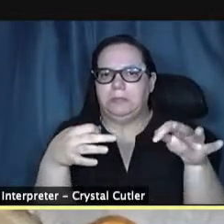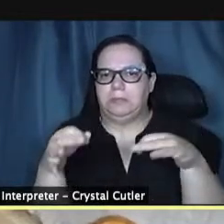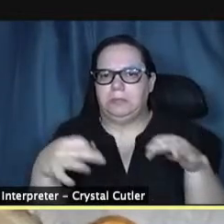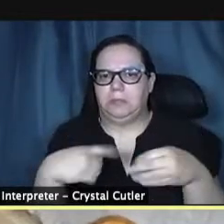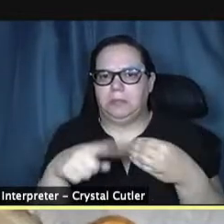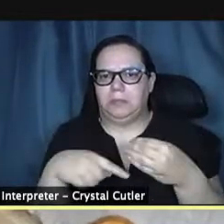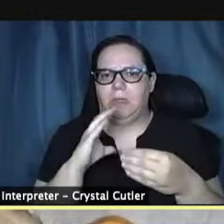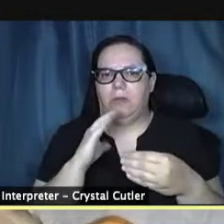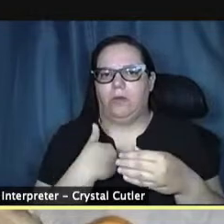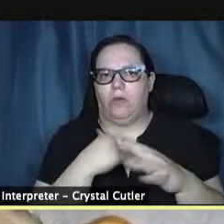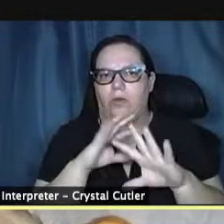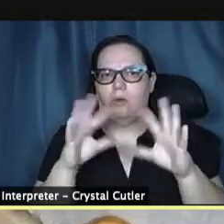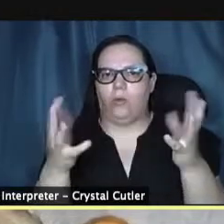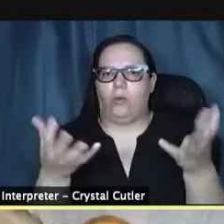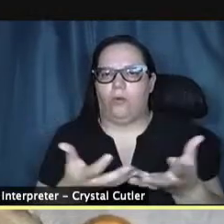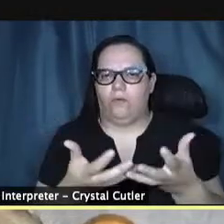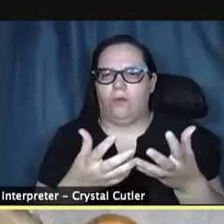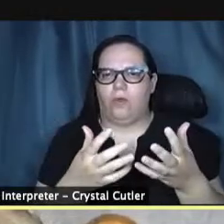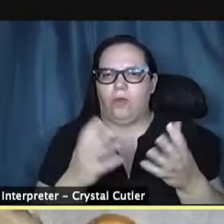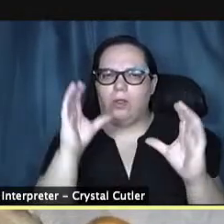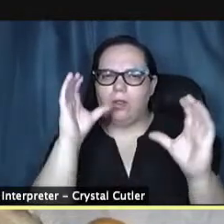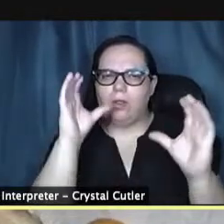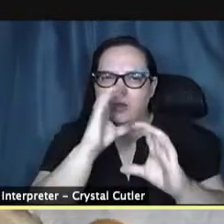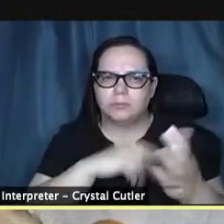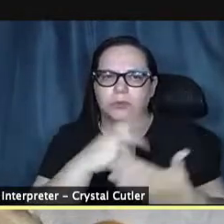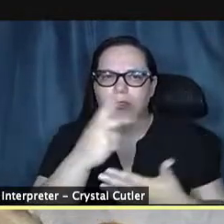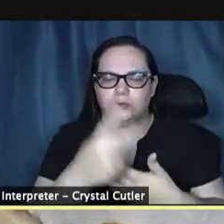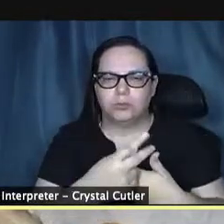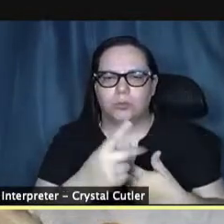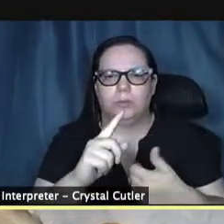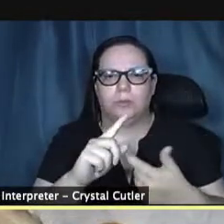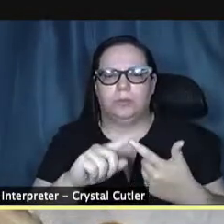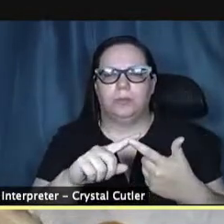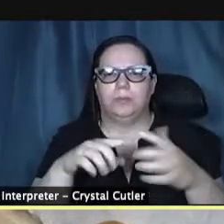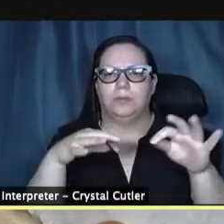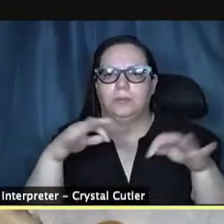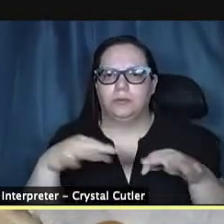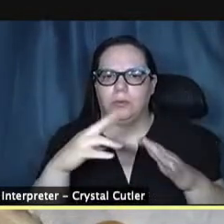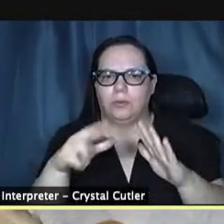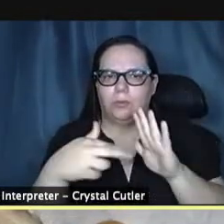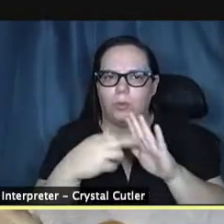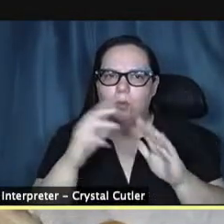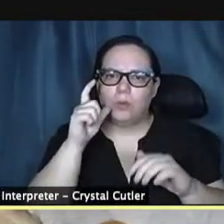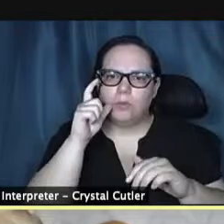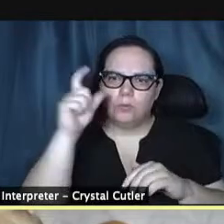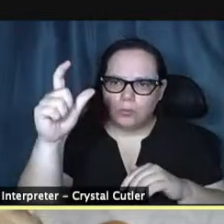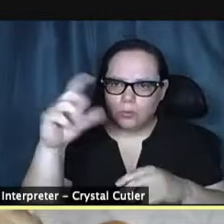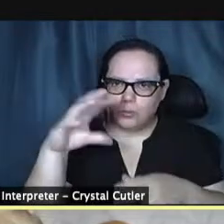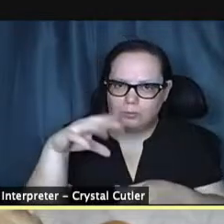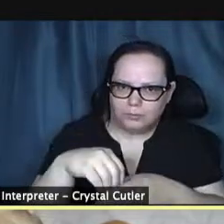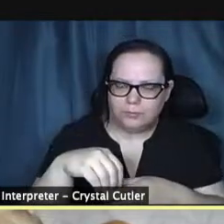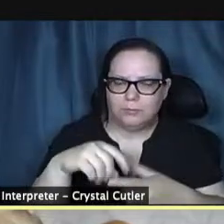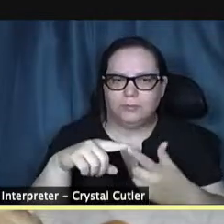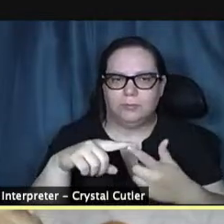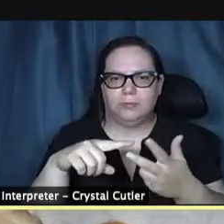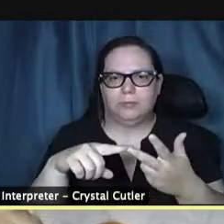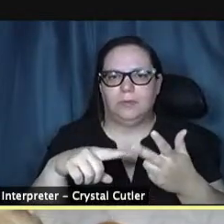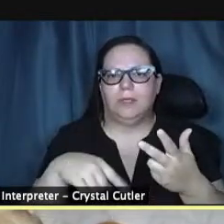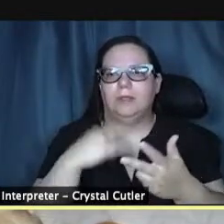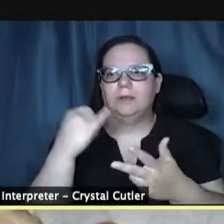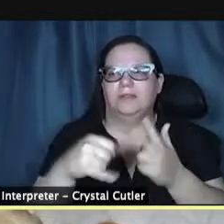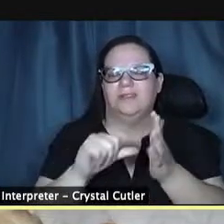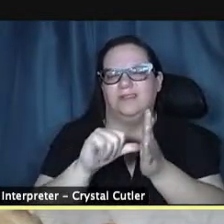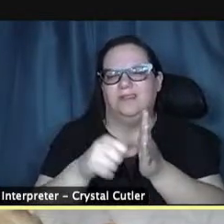exploration program, describe the role of the moon in it, and finally to emphasize the people